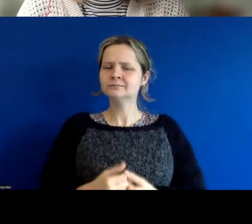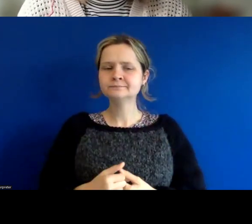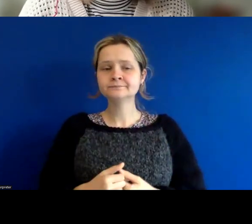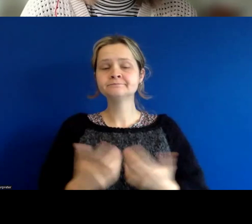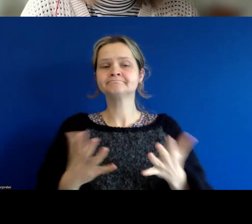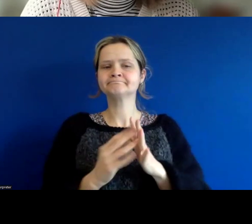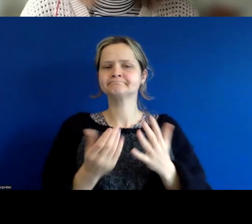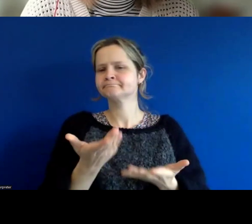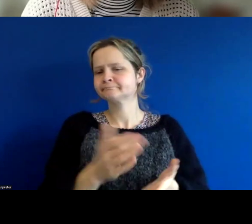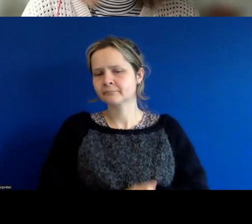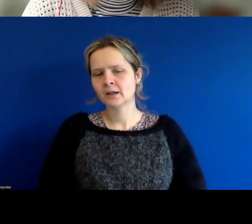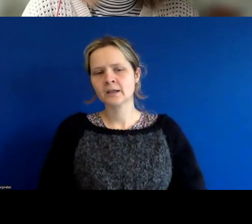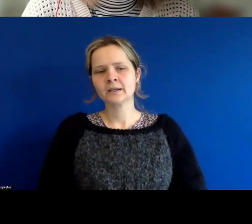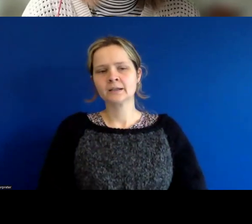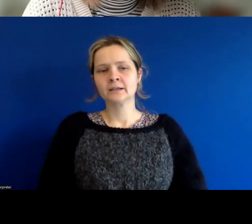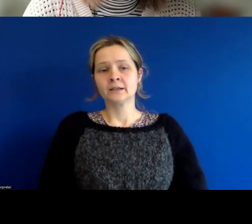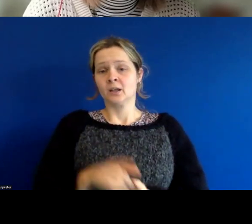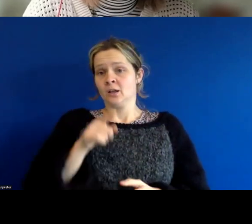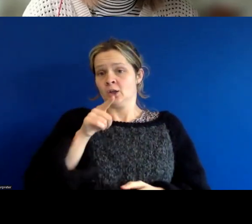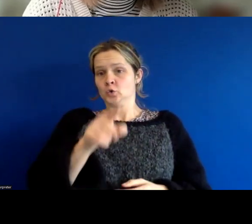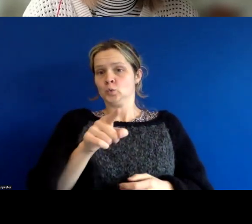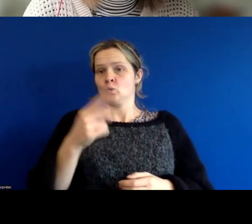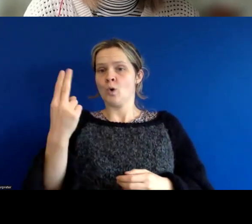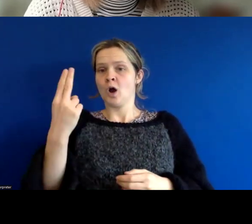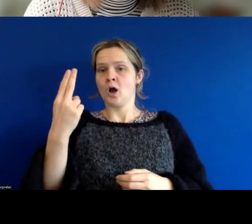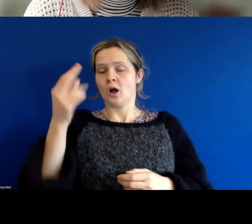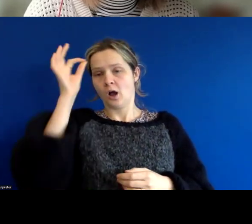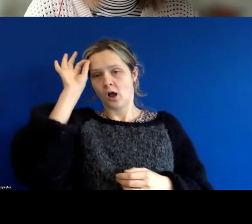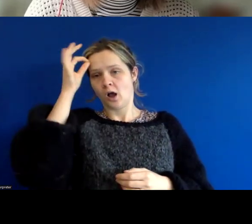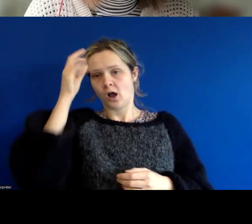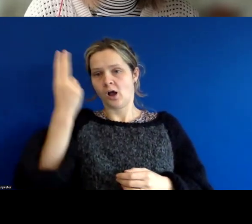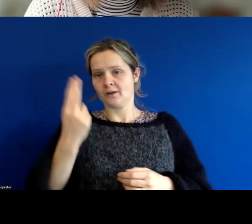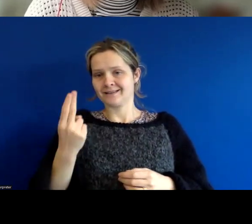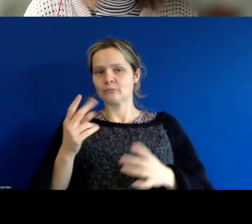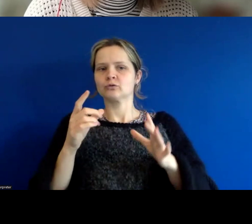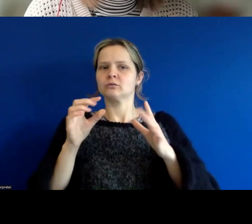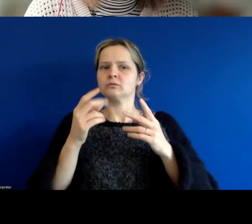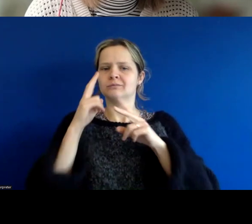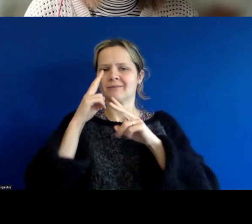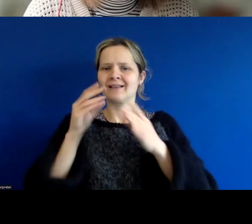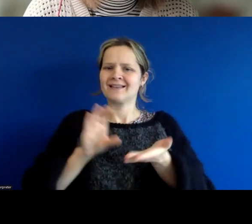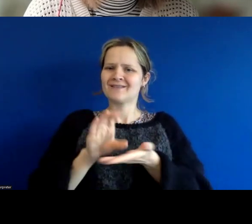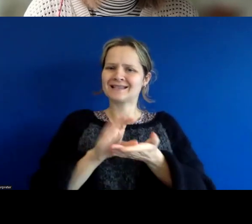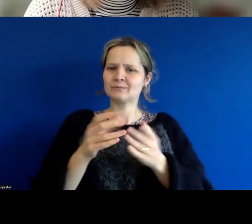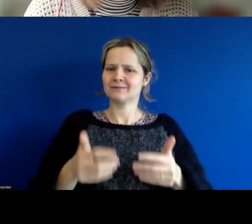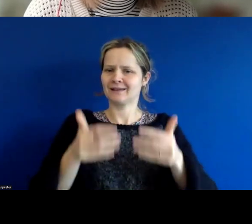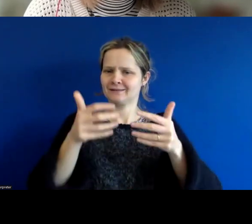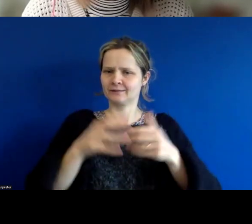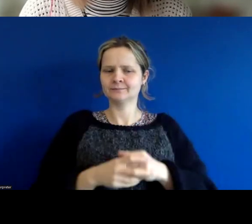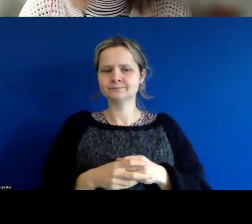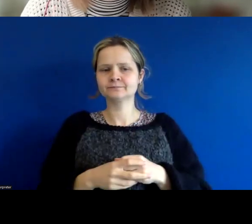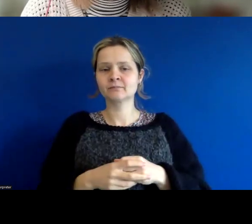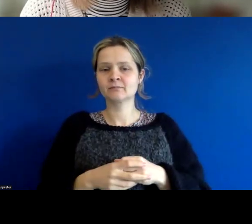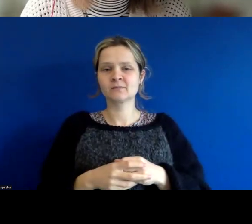you're interested, for example, in Arts Council investment data, you can add some data in around funding.